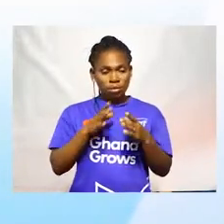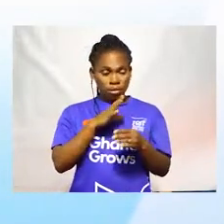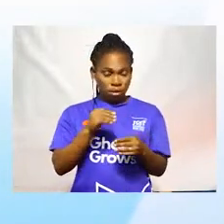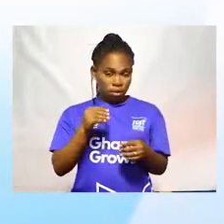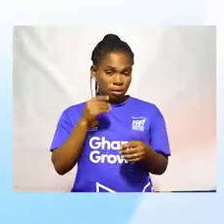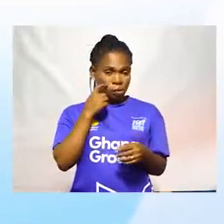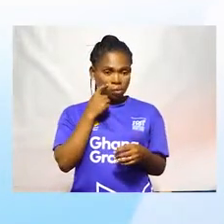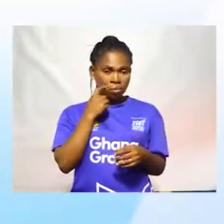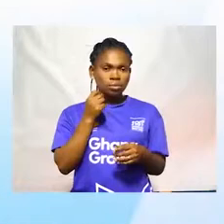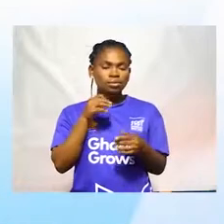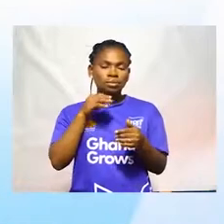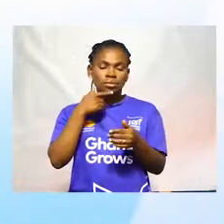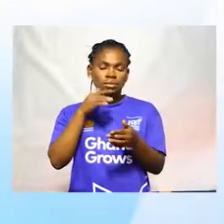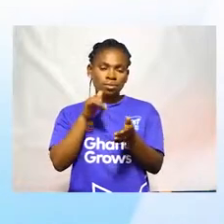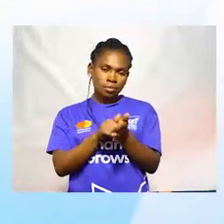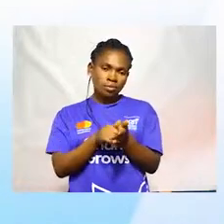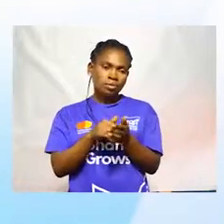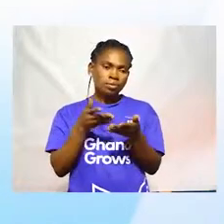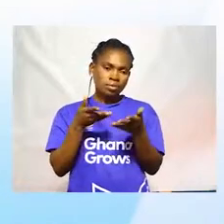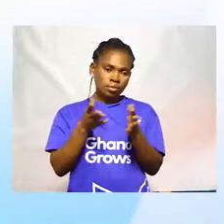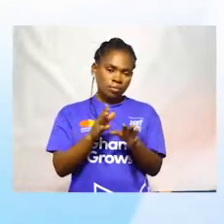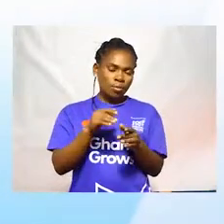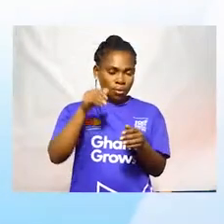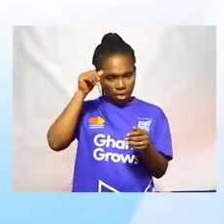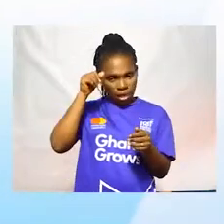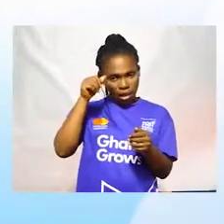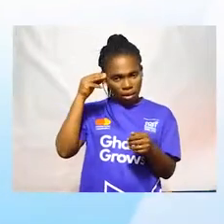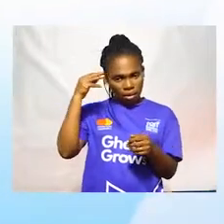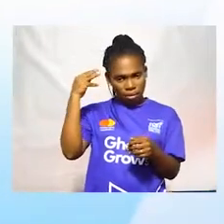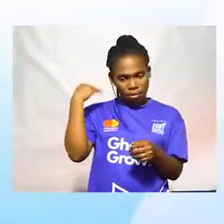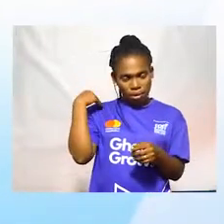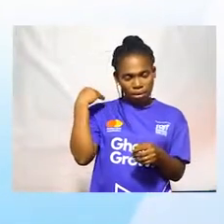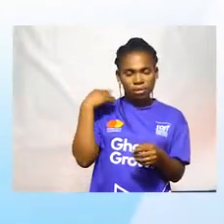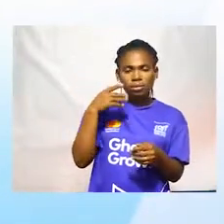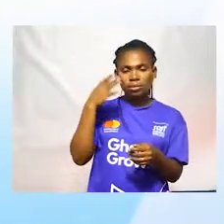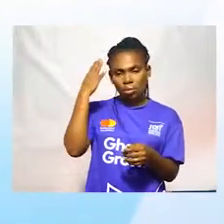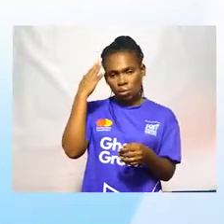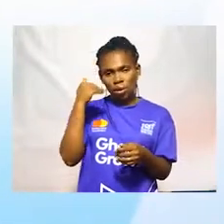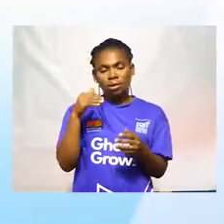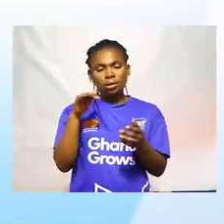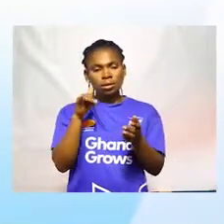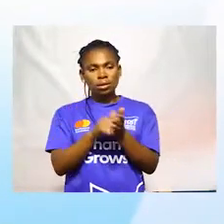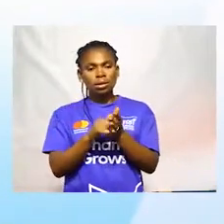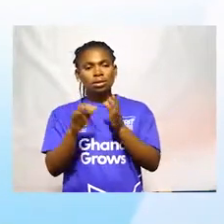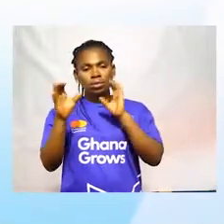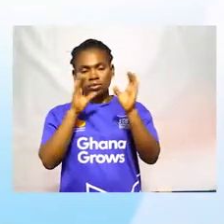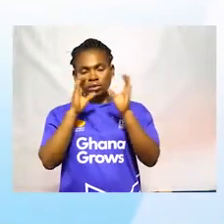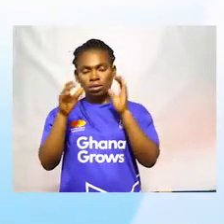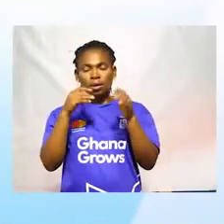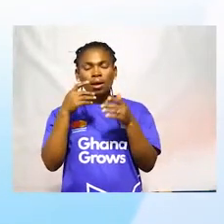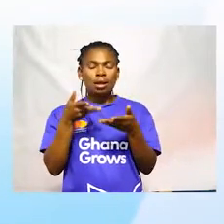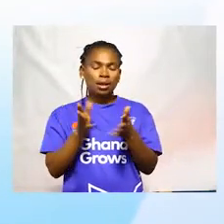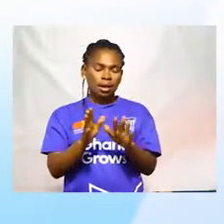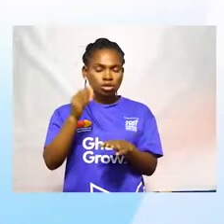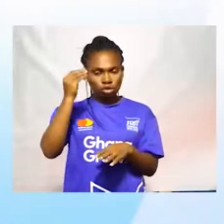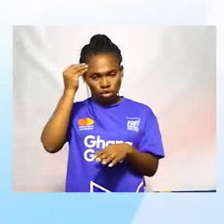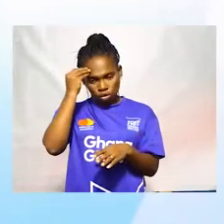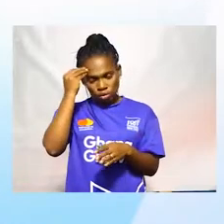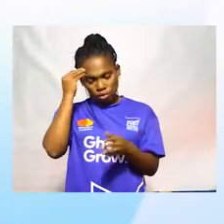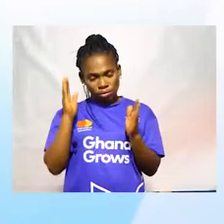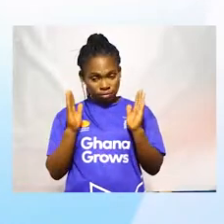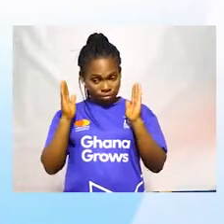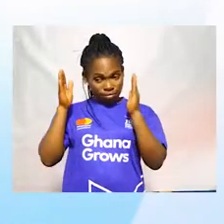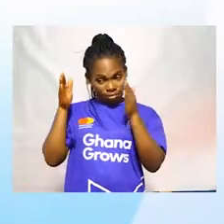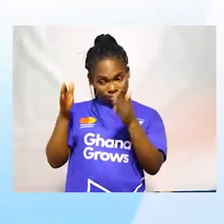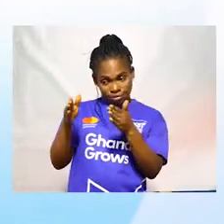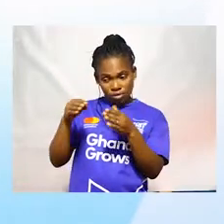plant biotechnology, let me remind you about why this conversation should also let you turn your attention